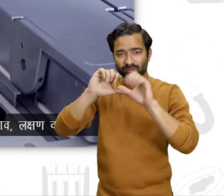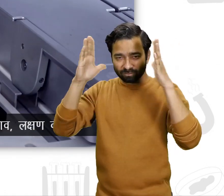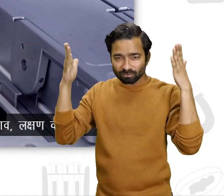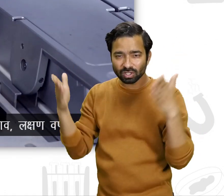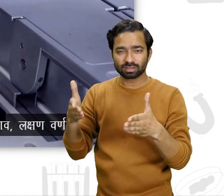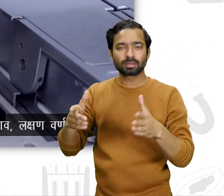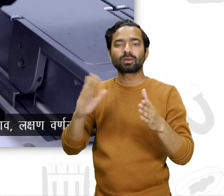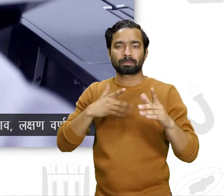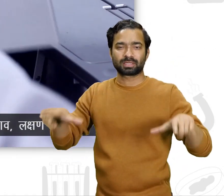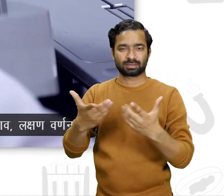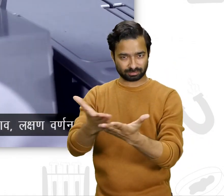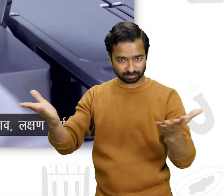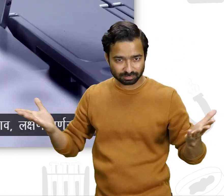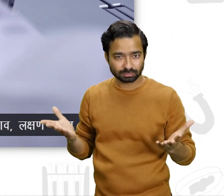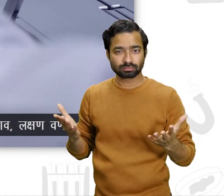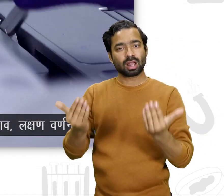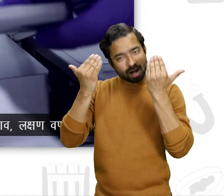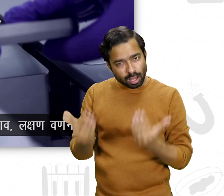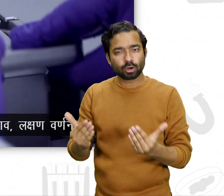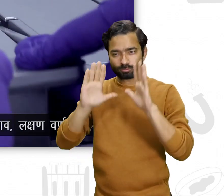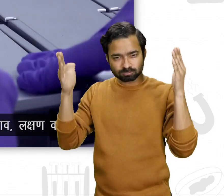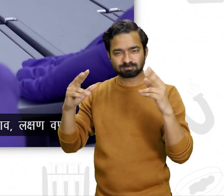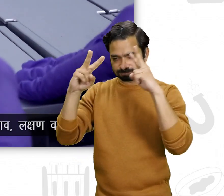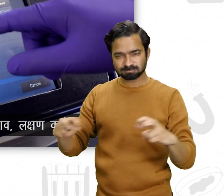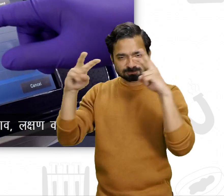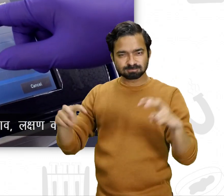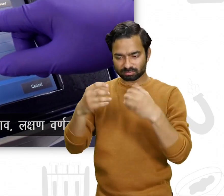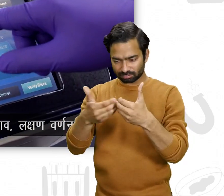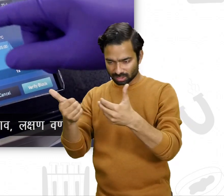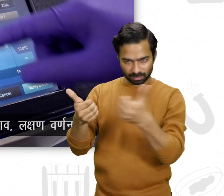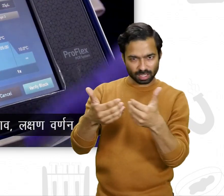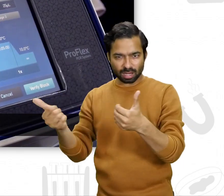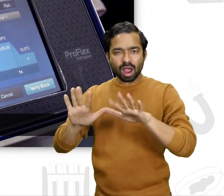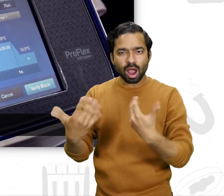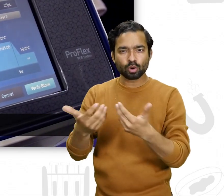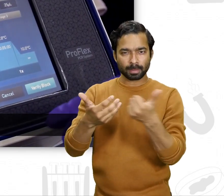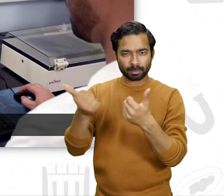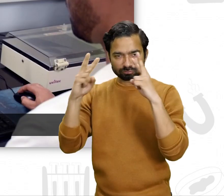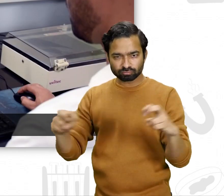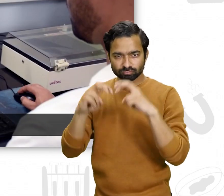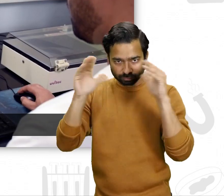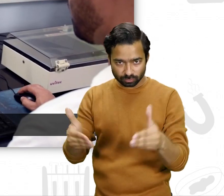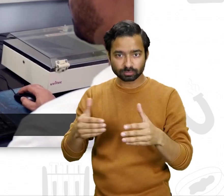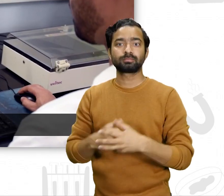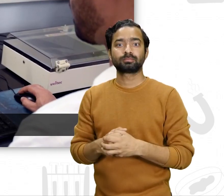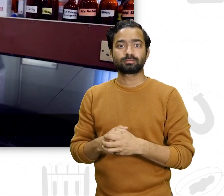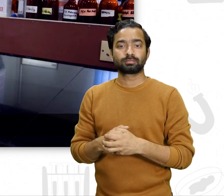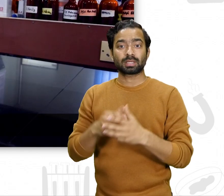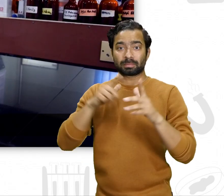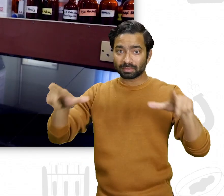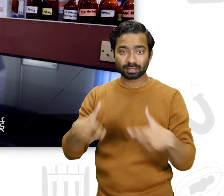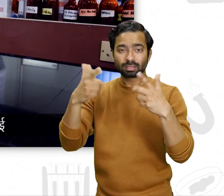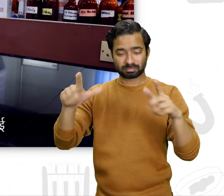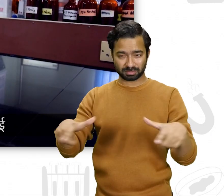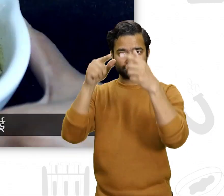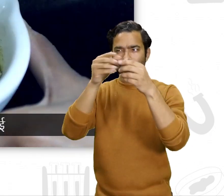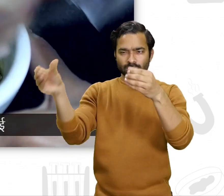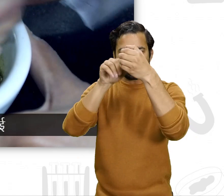isolation, characterization, and bioassay of plant extracts, as well as their active